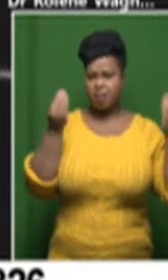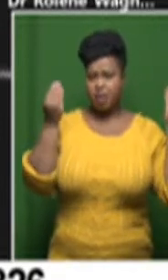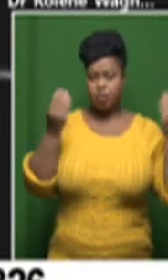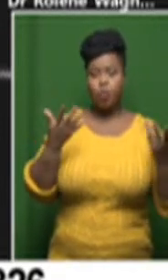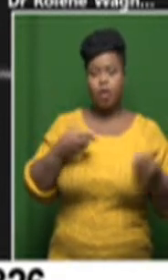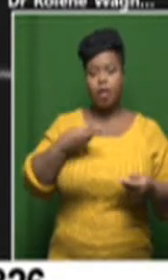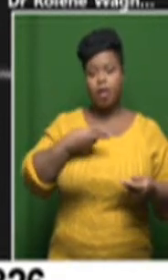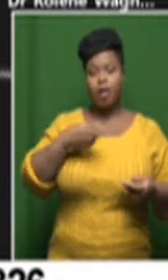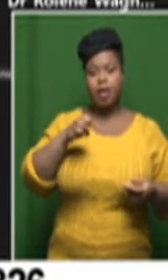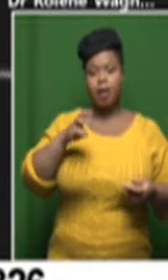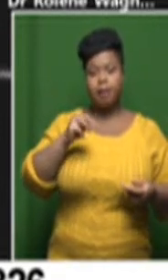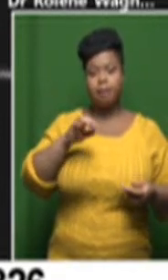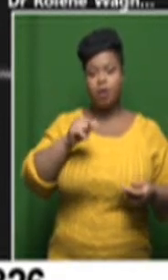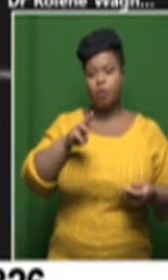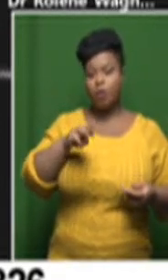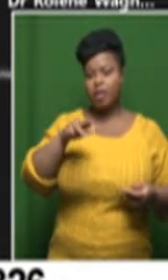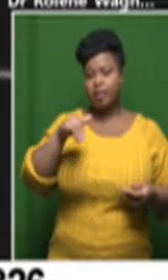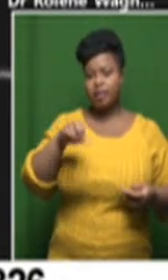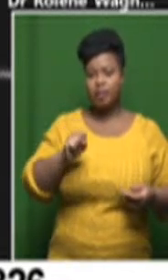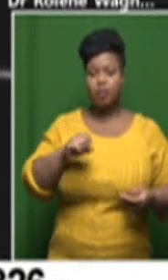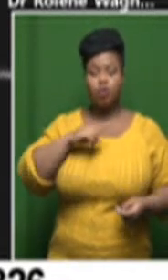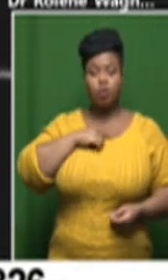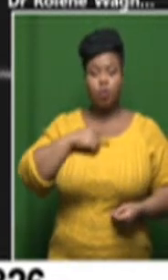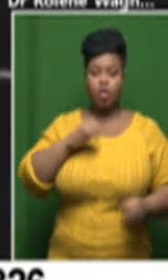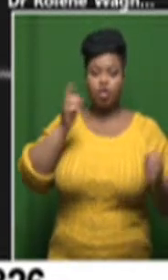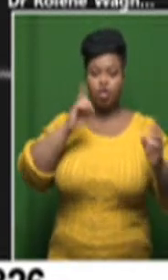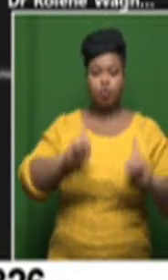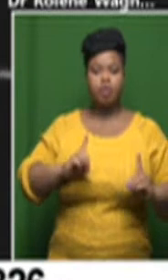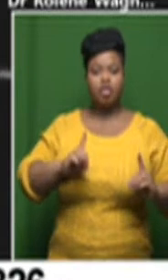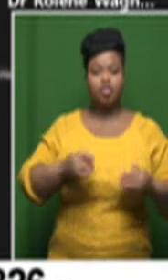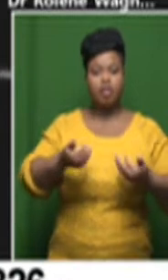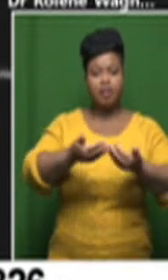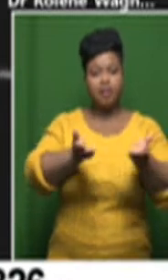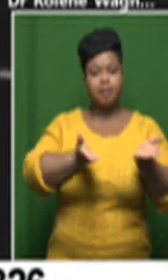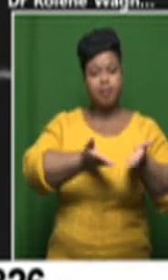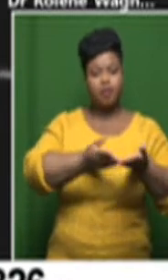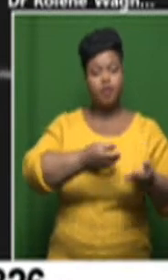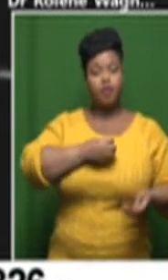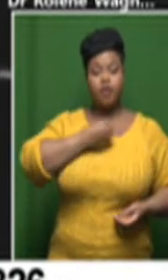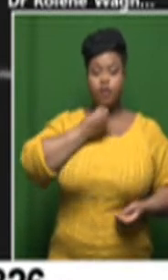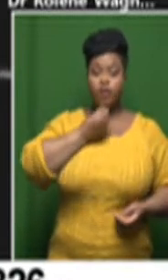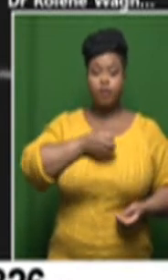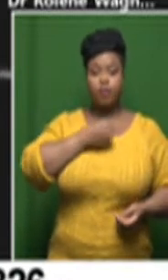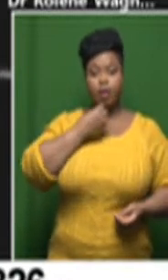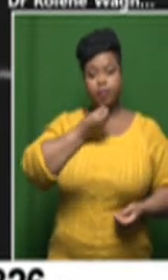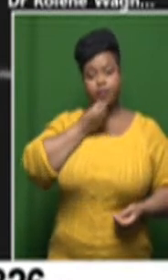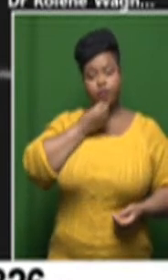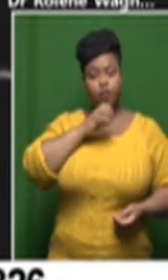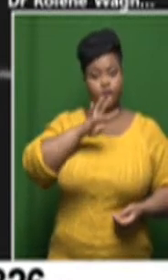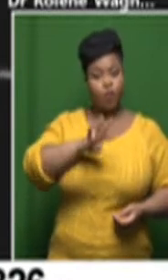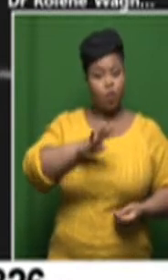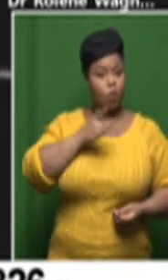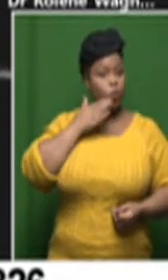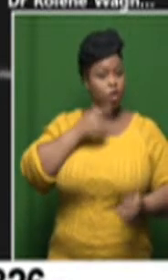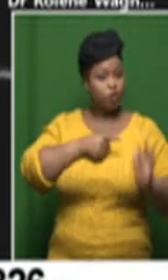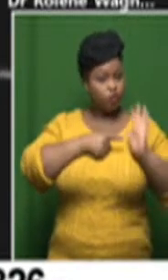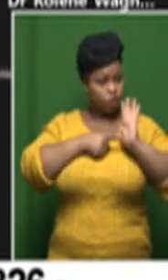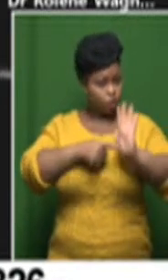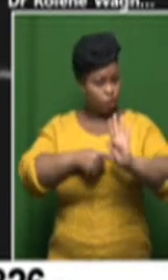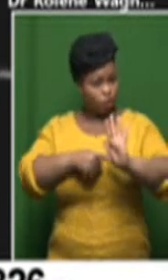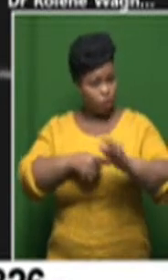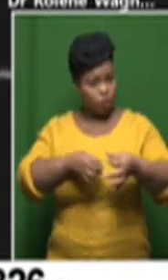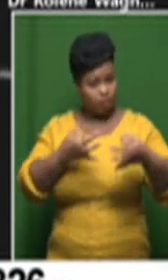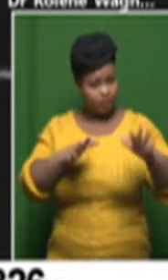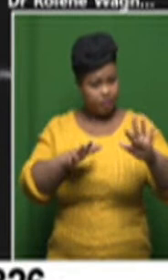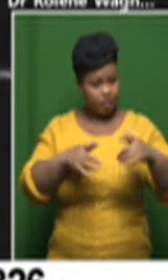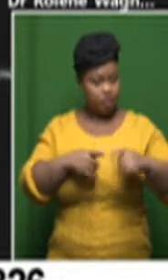in Hemingway's, is offering a vaccination special platter for 4 after you've gotten your jab, or if you can show your